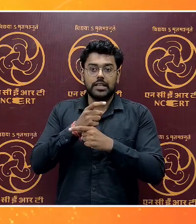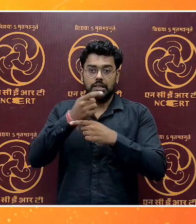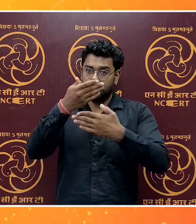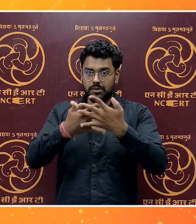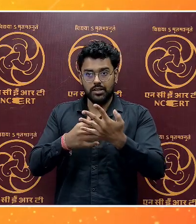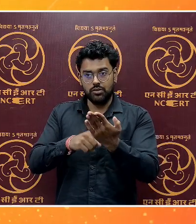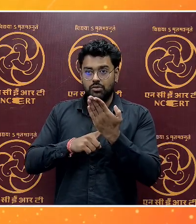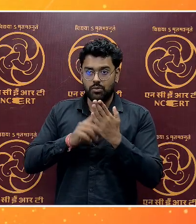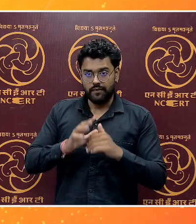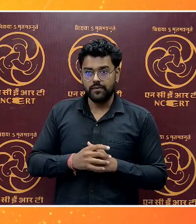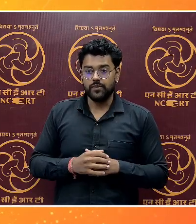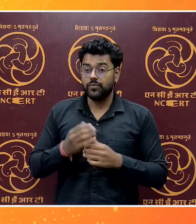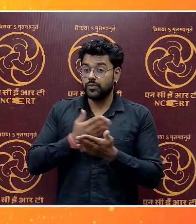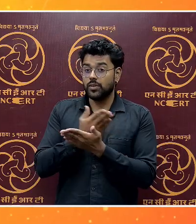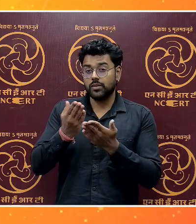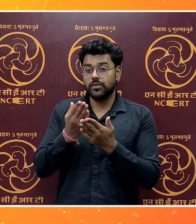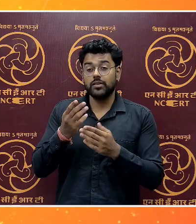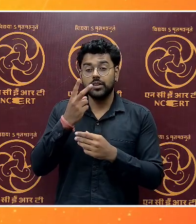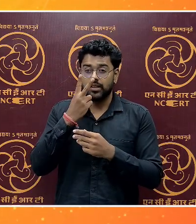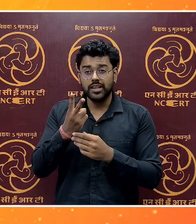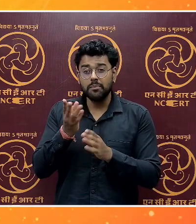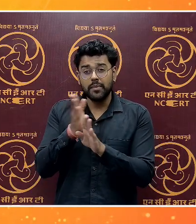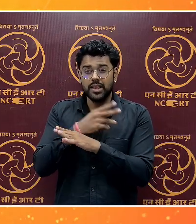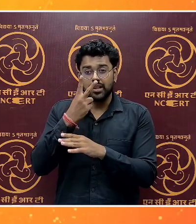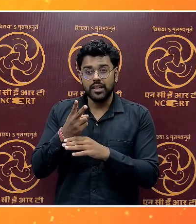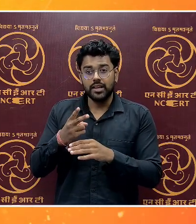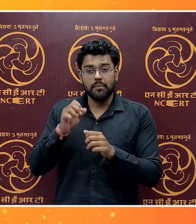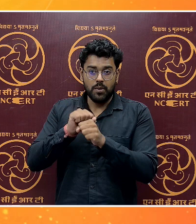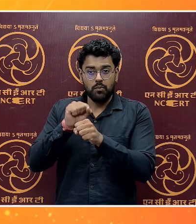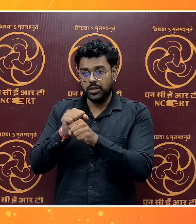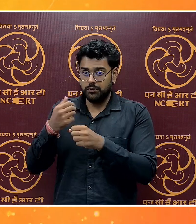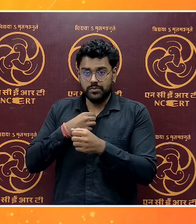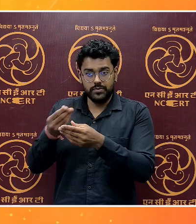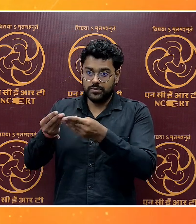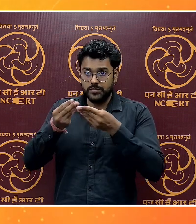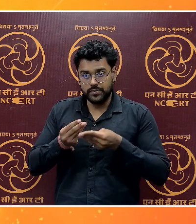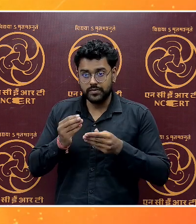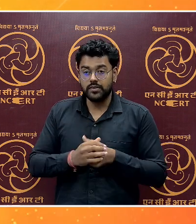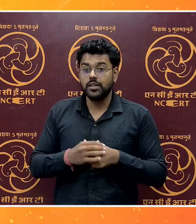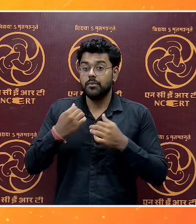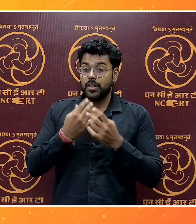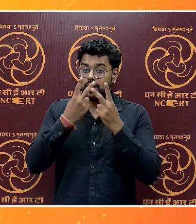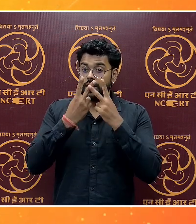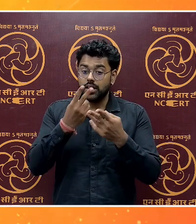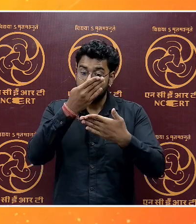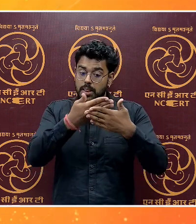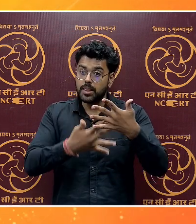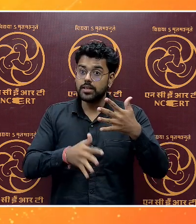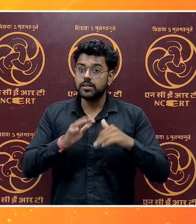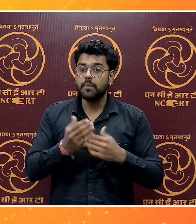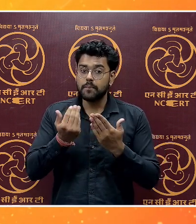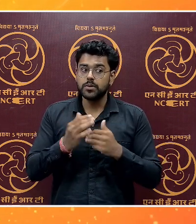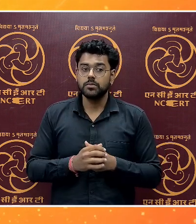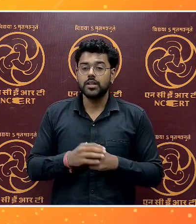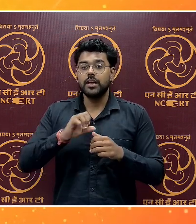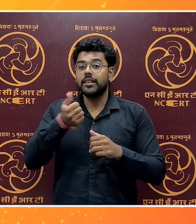Now, Jay, as we have seen already that Jay have already assigned one screening to me, so I can see the list. Or the